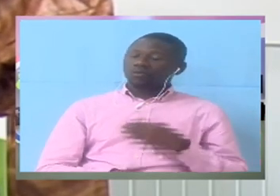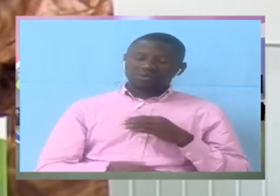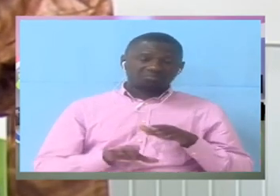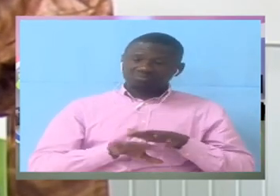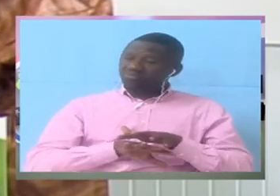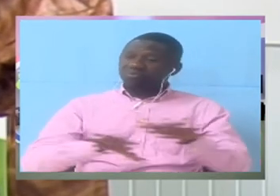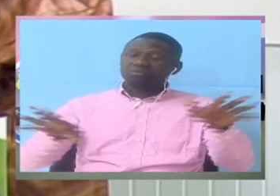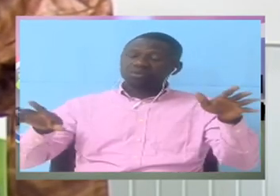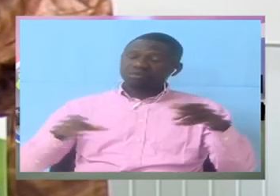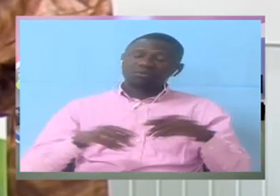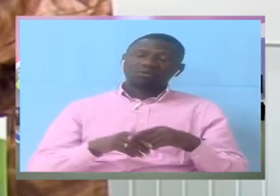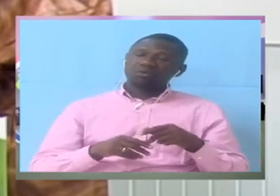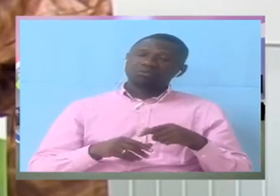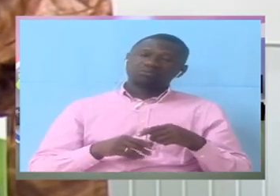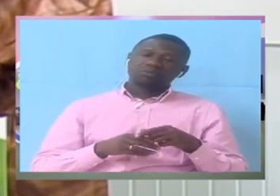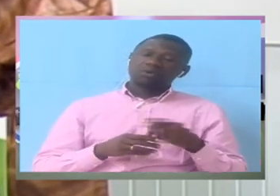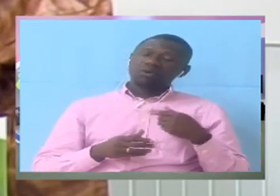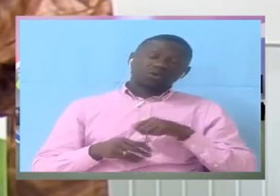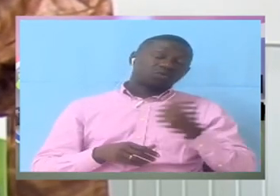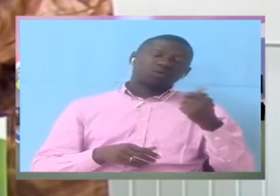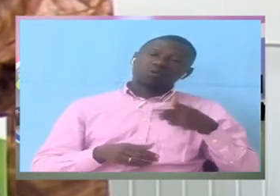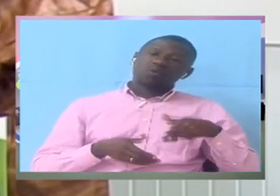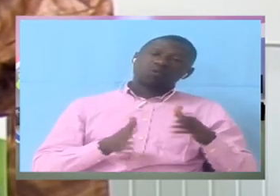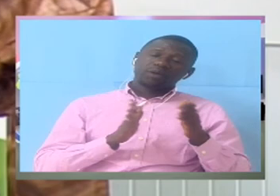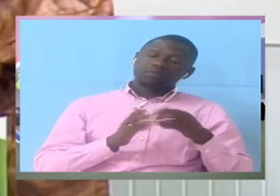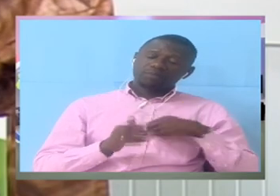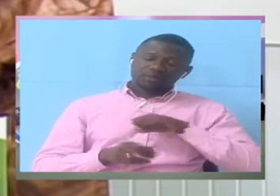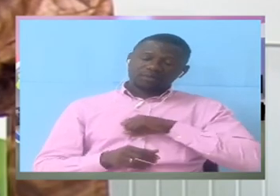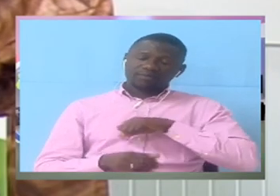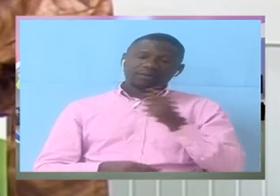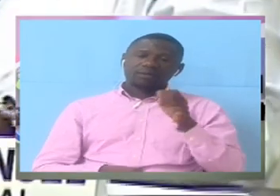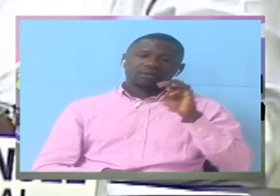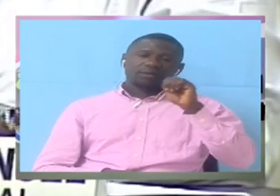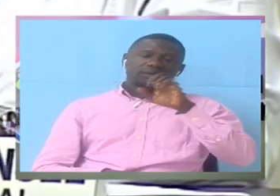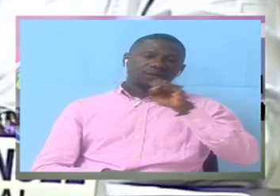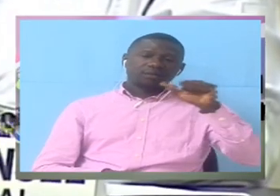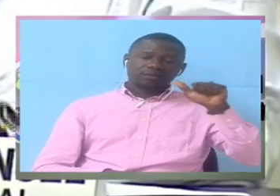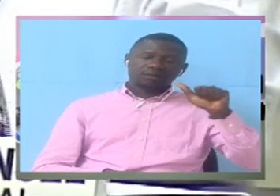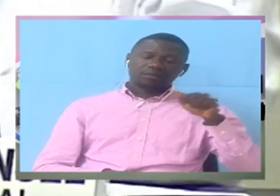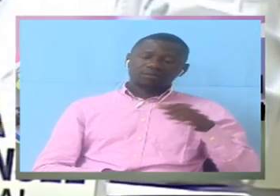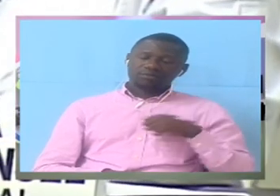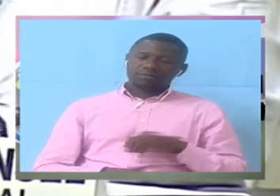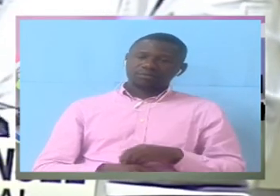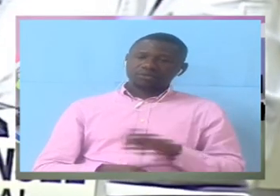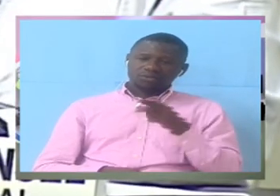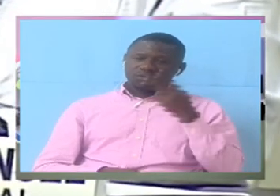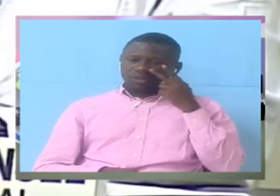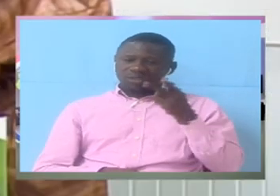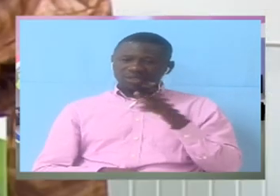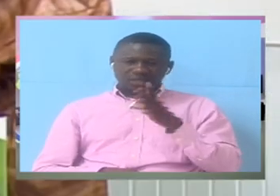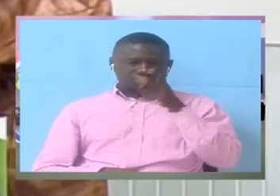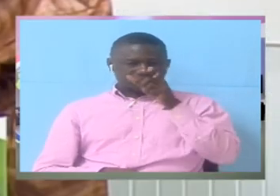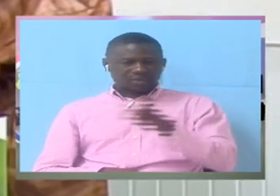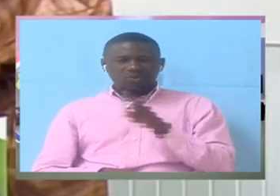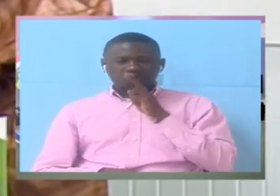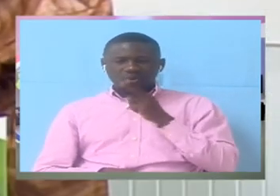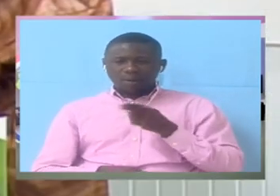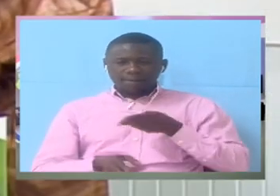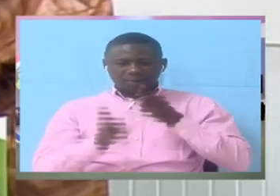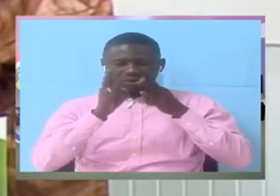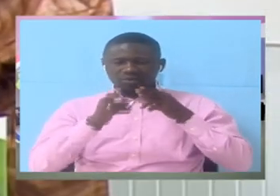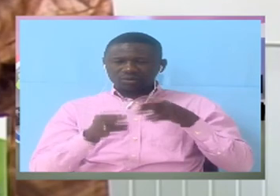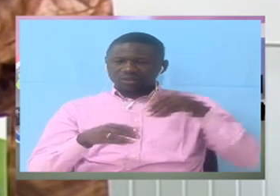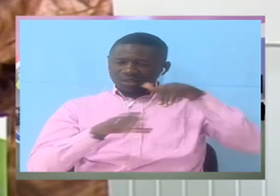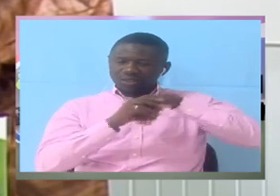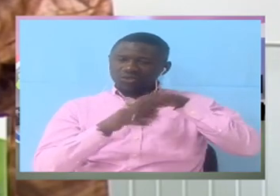dispersed. Others went one way, and myself and Esa we went the other way. Did you see anybody who was shot amongst you? Any person amongst you?